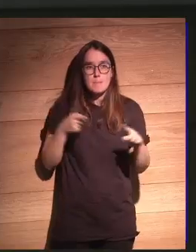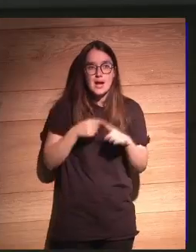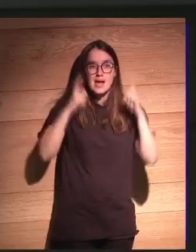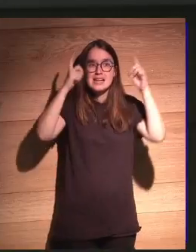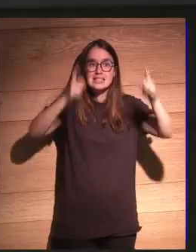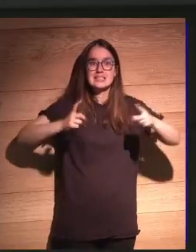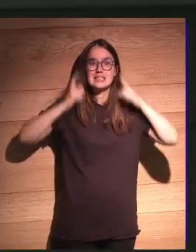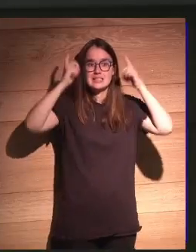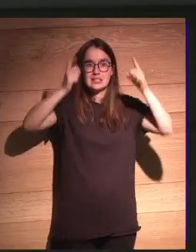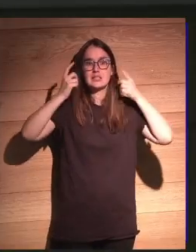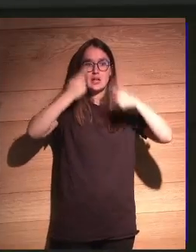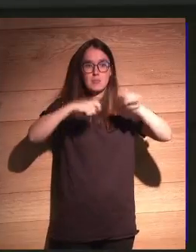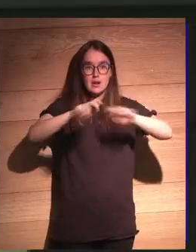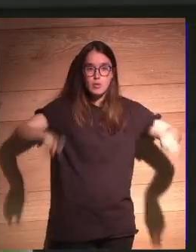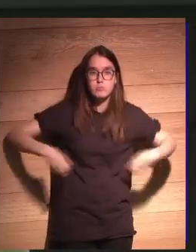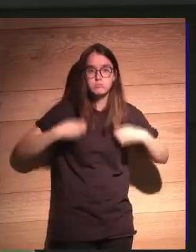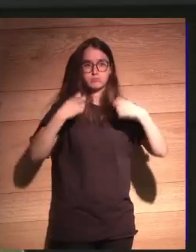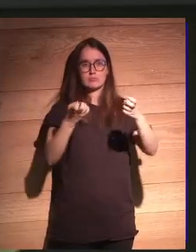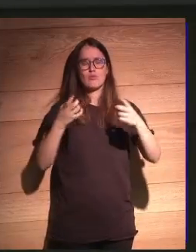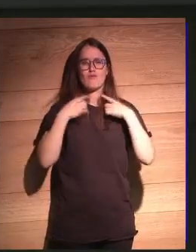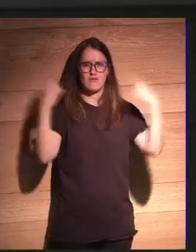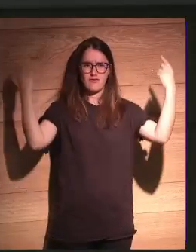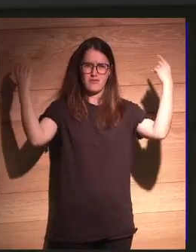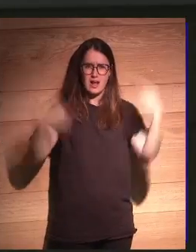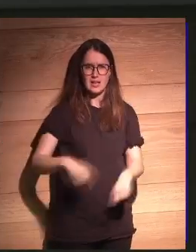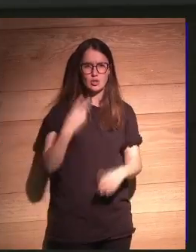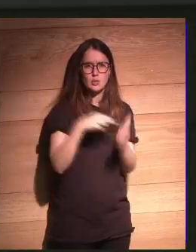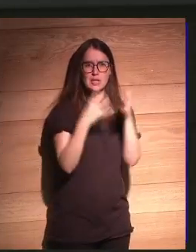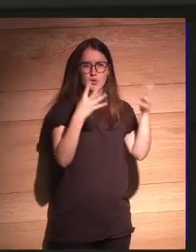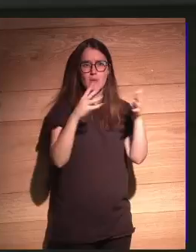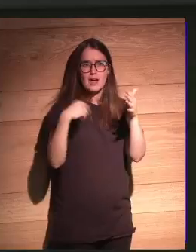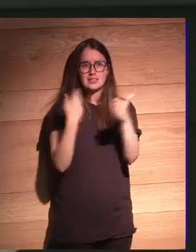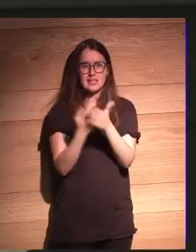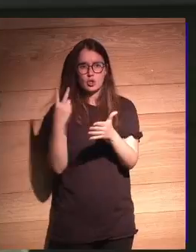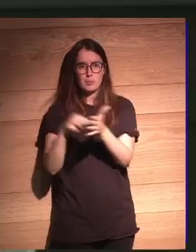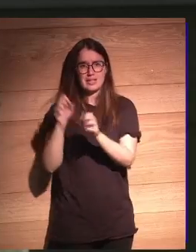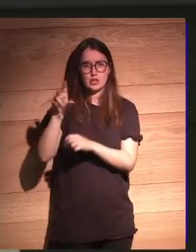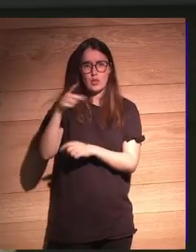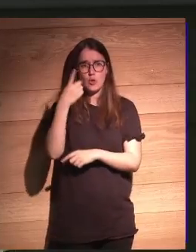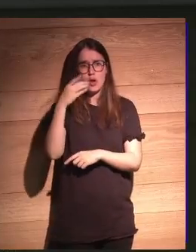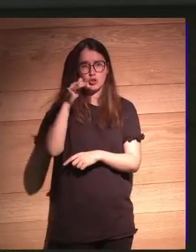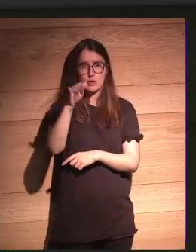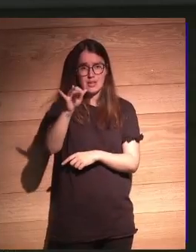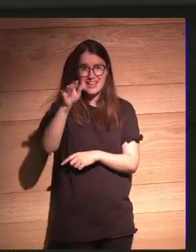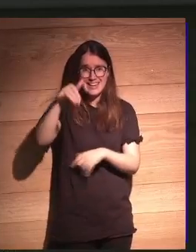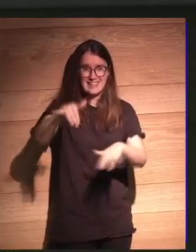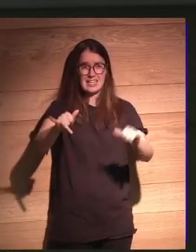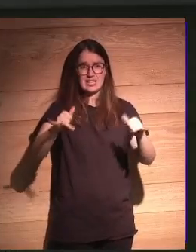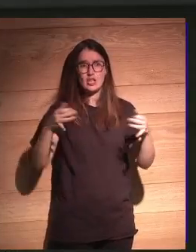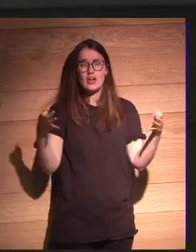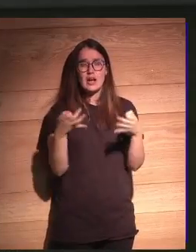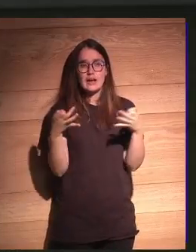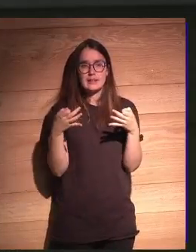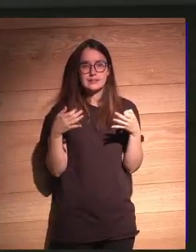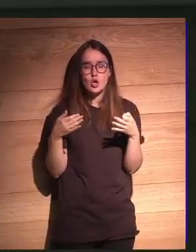by President Zapatero to revitalize the market, and that's a total failure. Between 2009 and 2012, there's no single